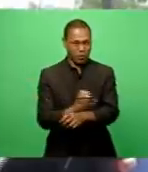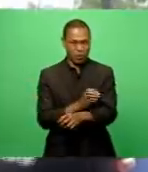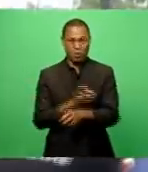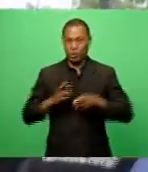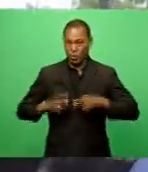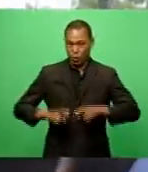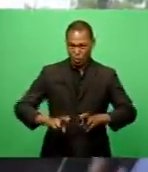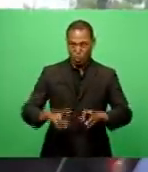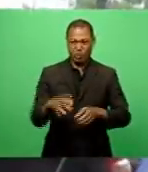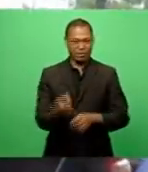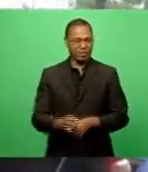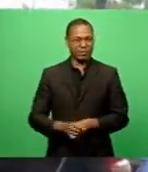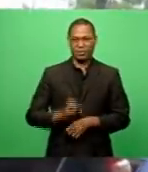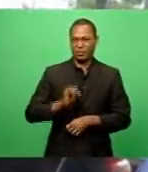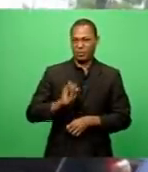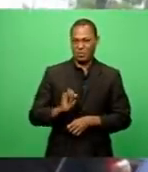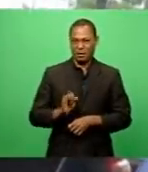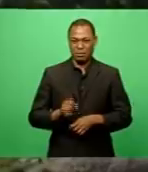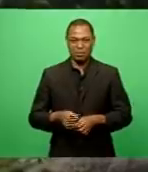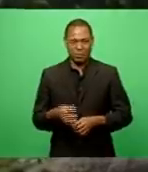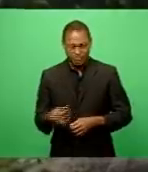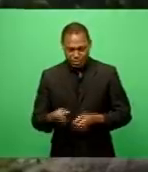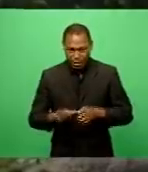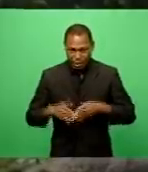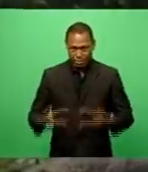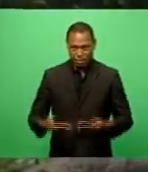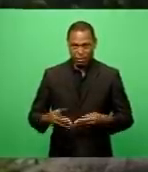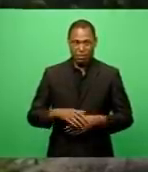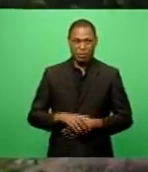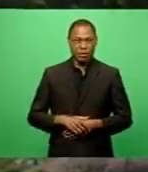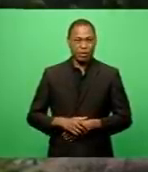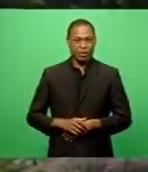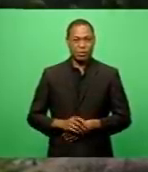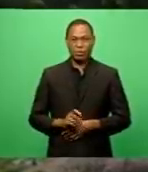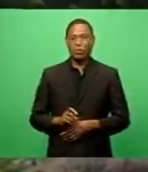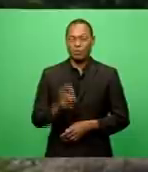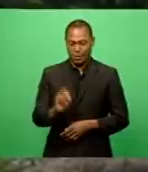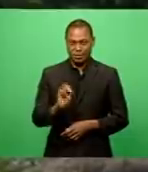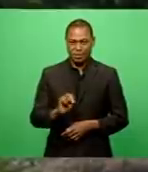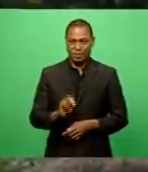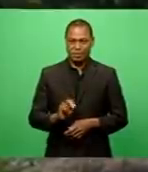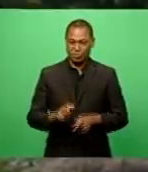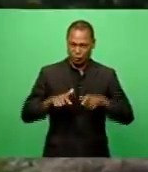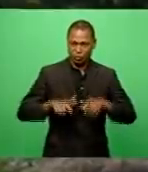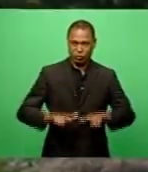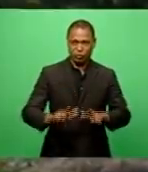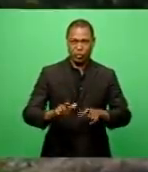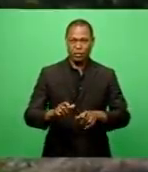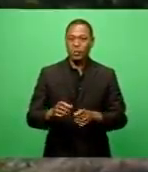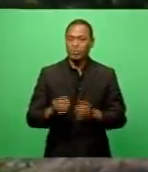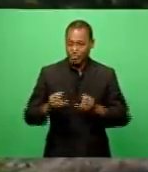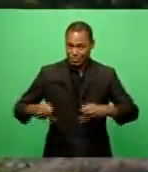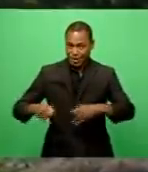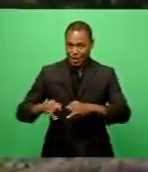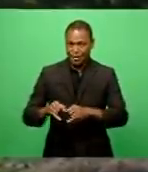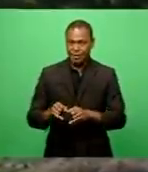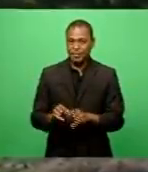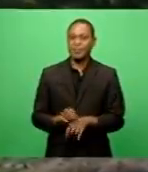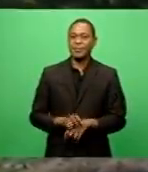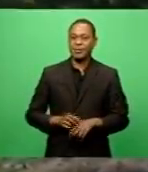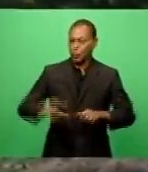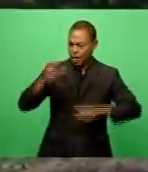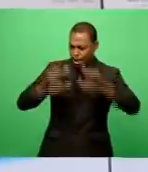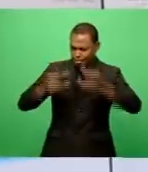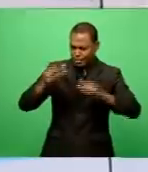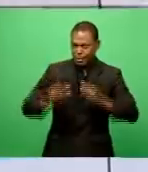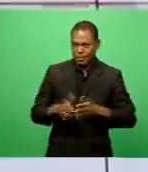a bad condition. So as soon as we get go ahead to go to the islands, They're going to do an assessment and then we'll come up with a plan how